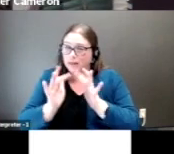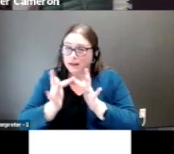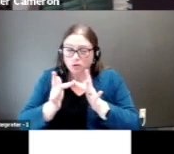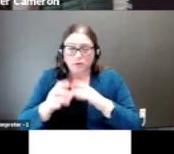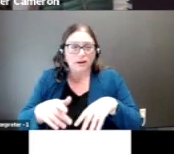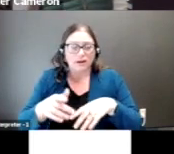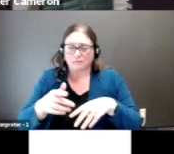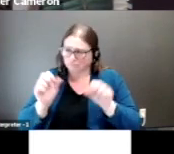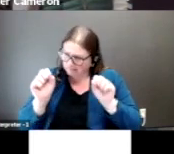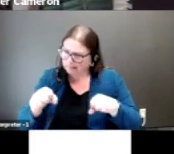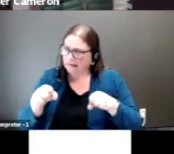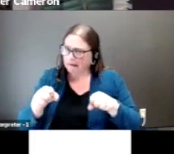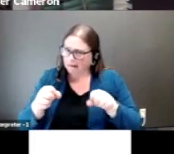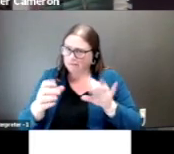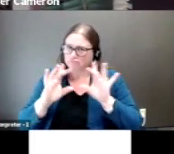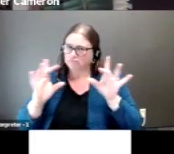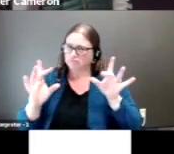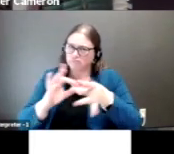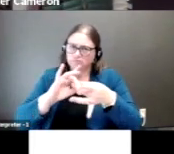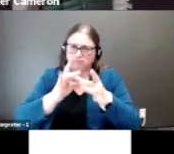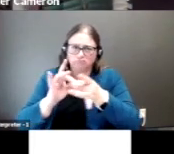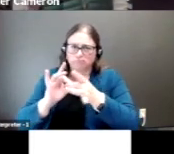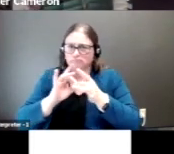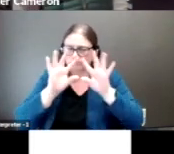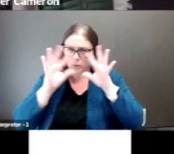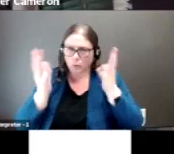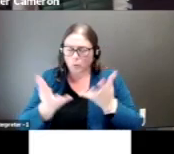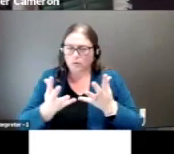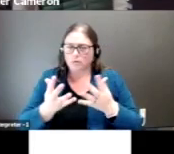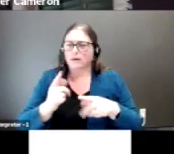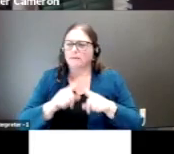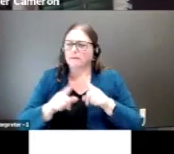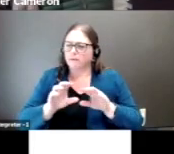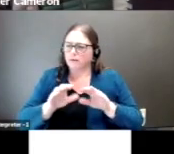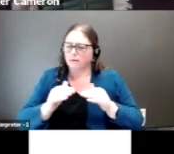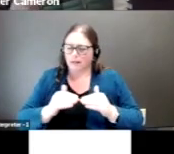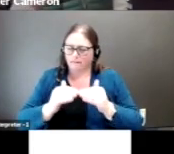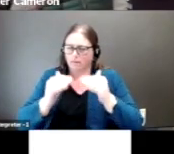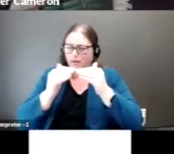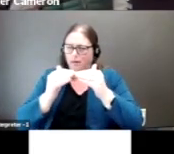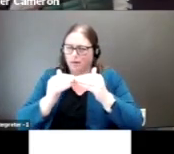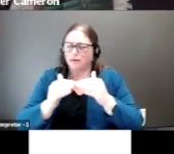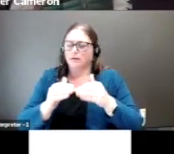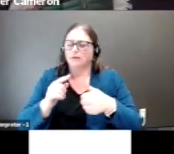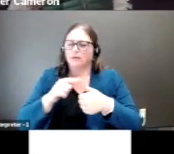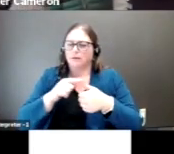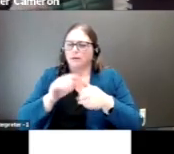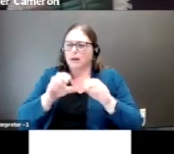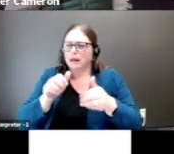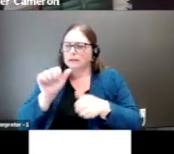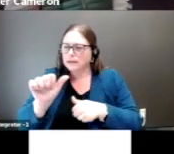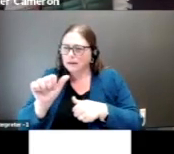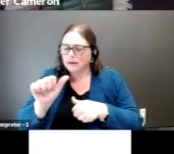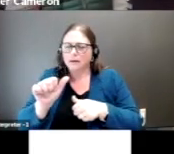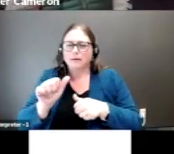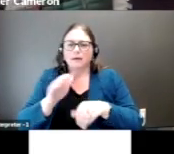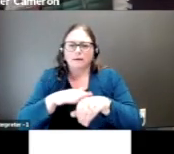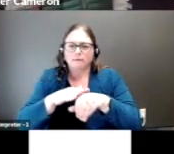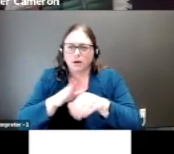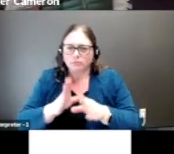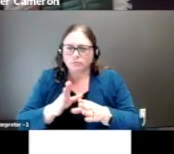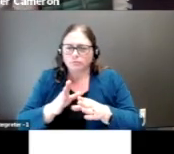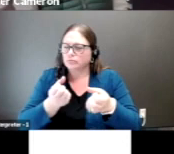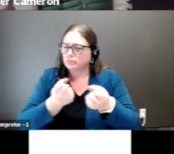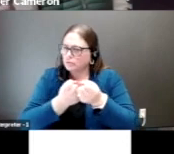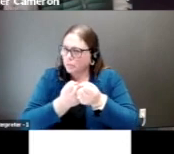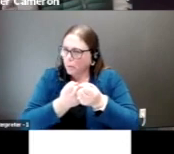class structure, 3 different classes. They have Class A, which is advisors and supporters, and then